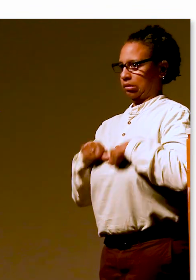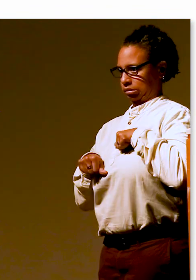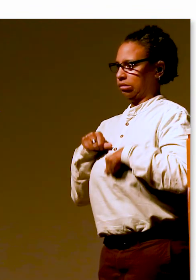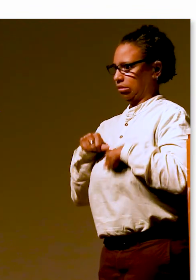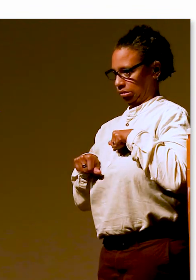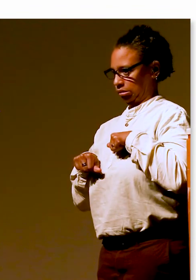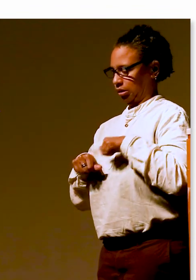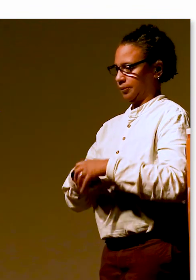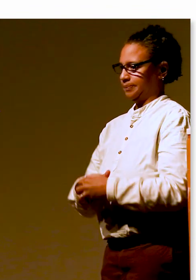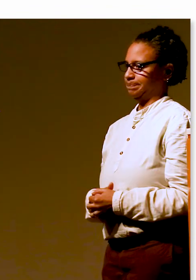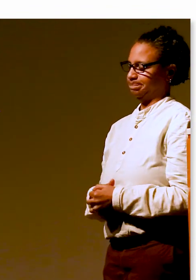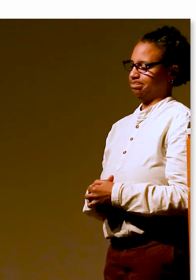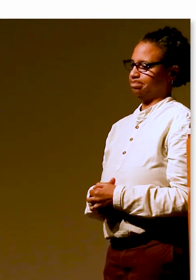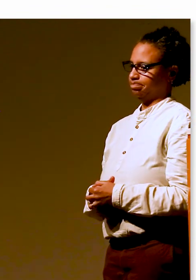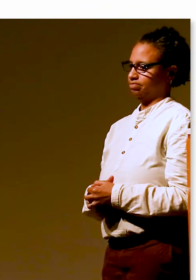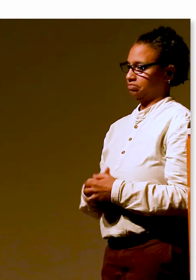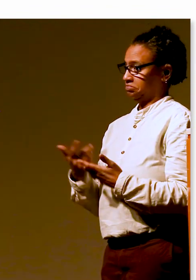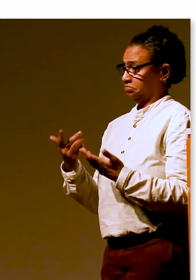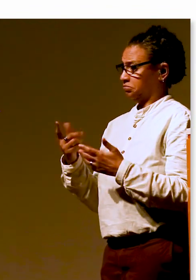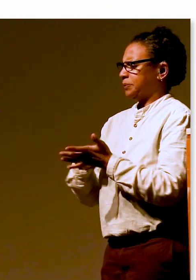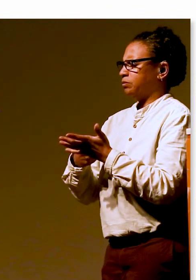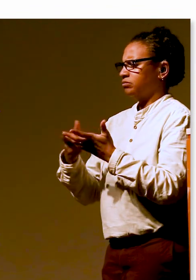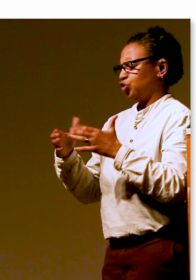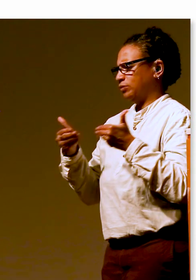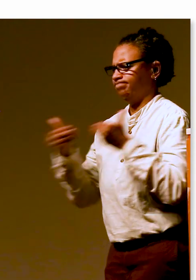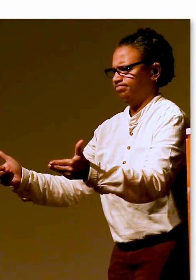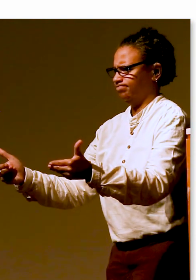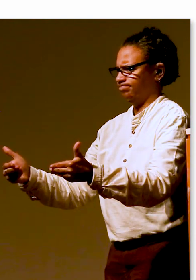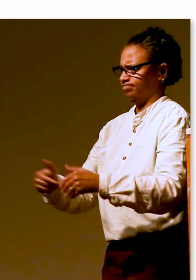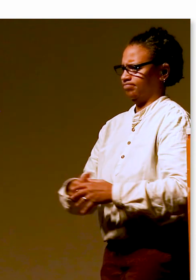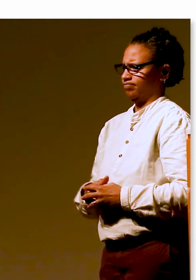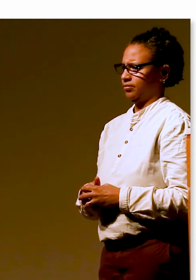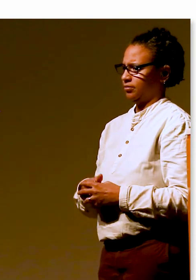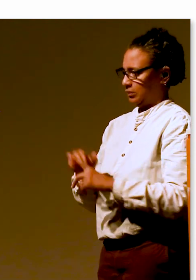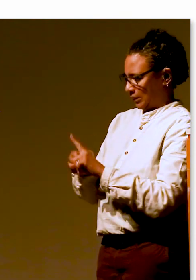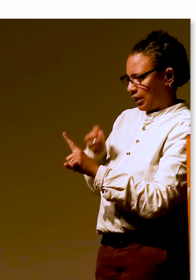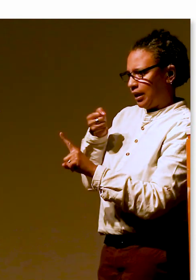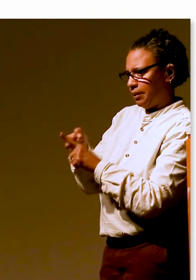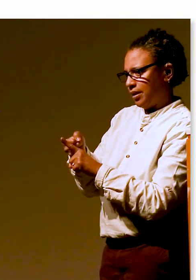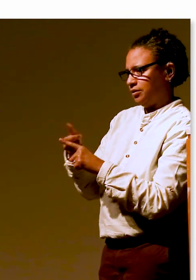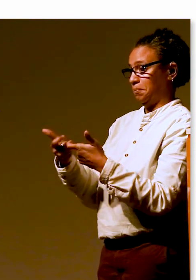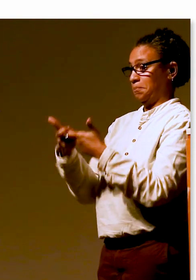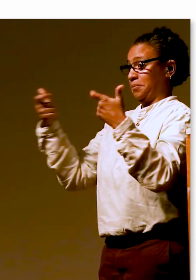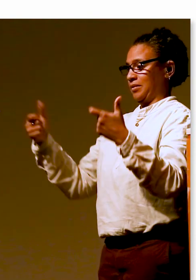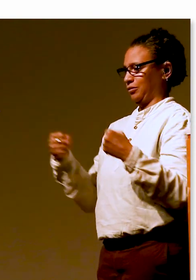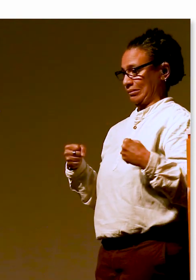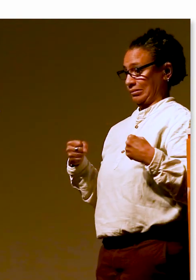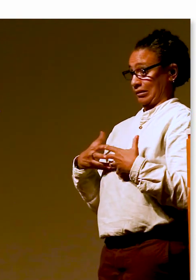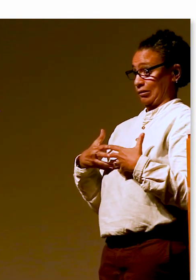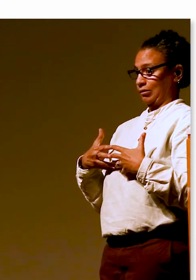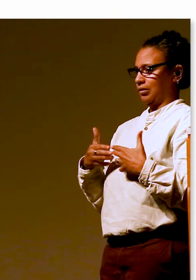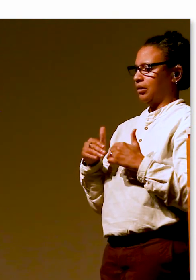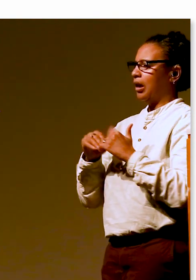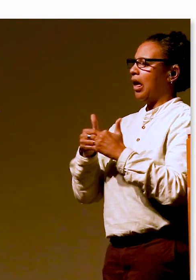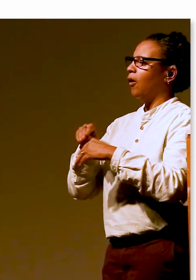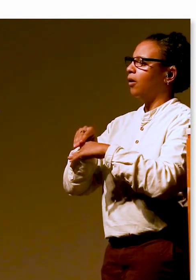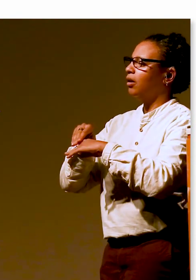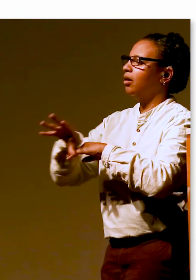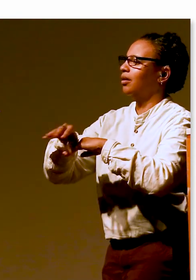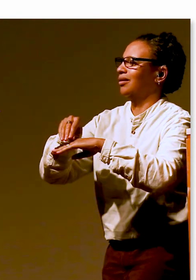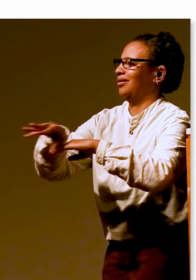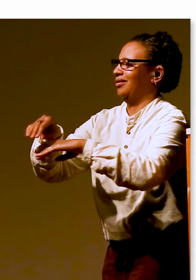and failure. Like, the failure would have been not doing it, right? And which is true of all projects.